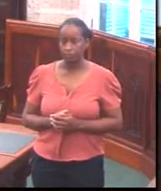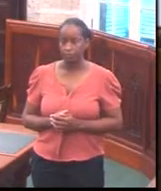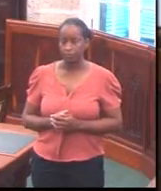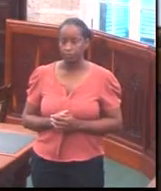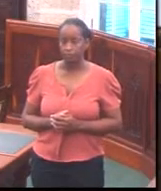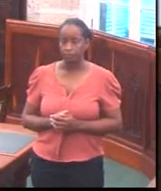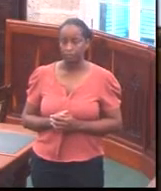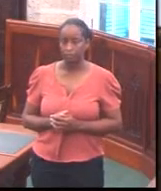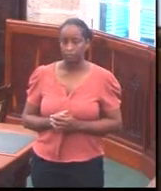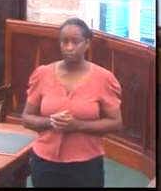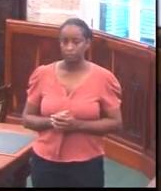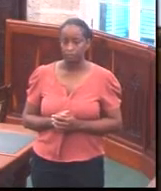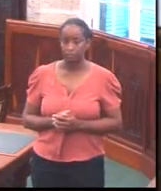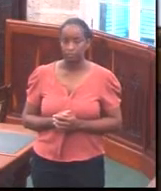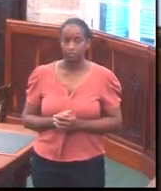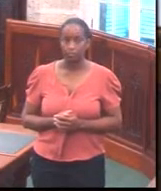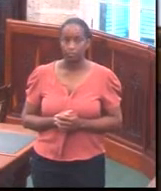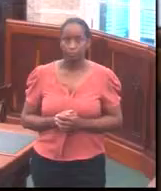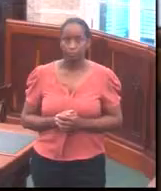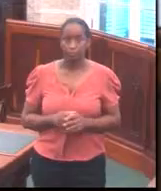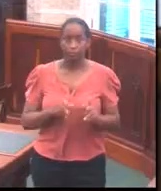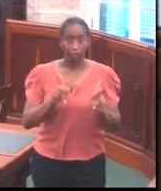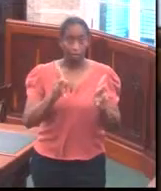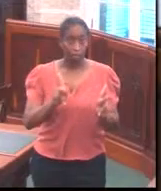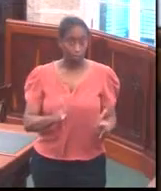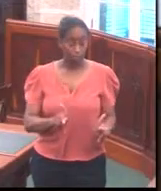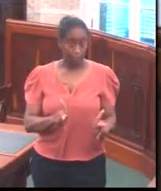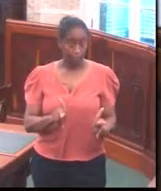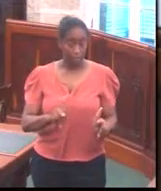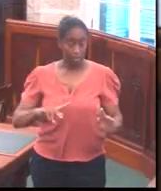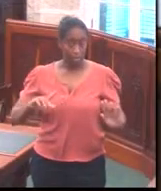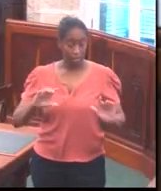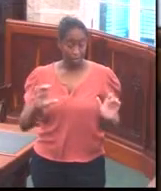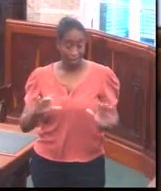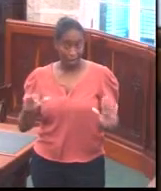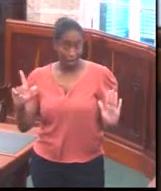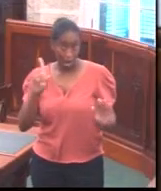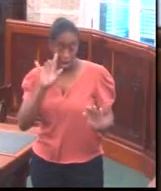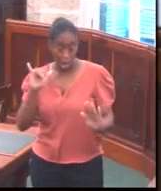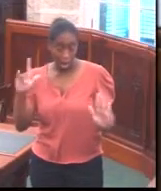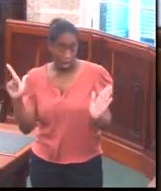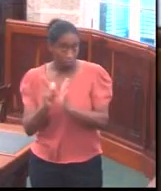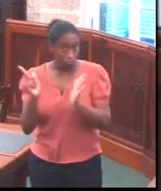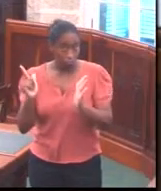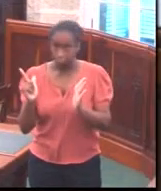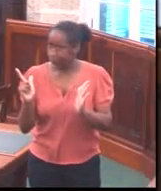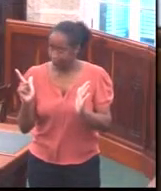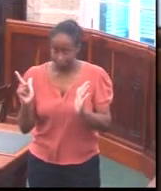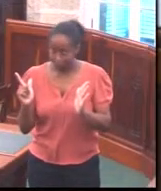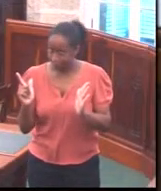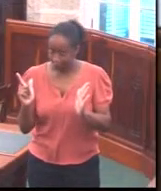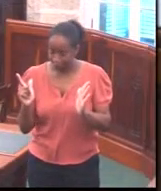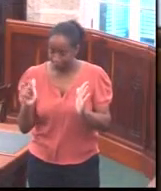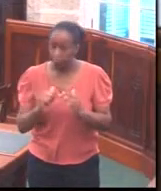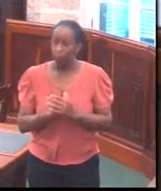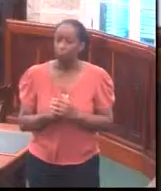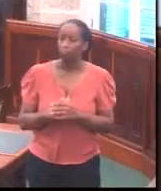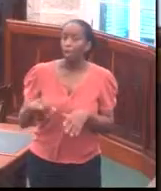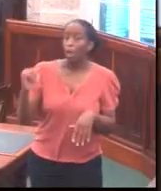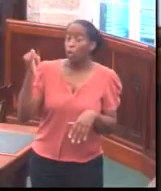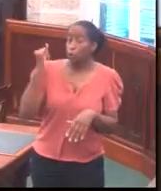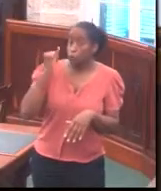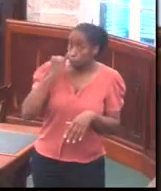a person does not commit an offense under this section if, this is the original C, he